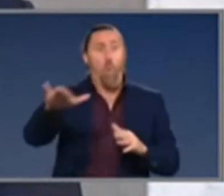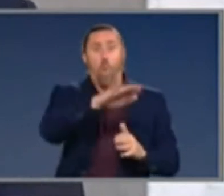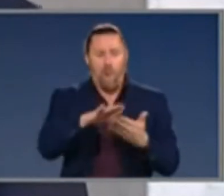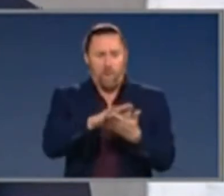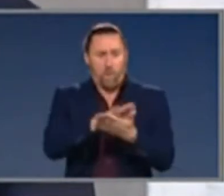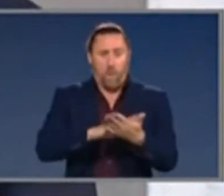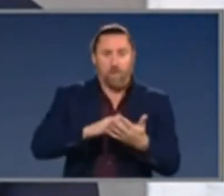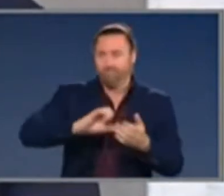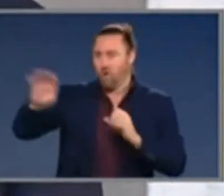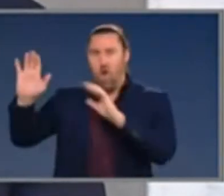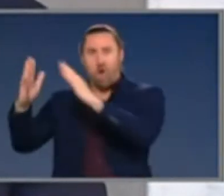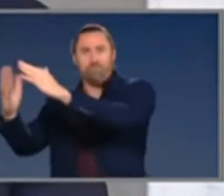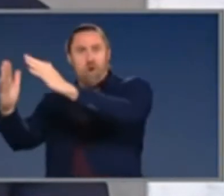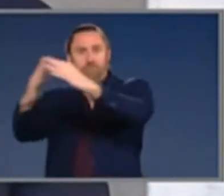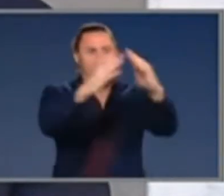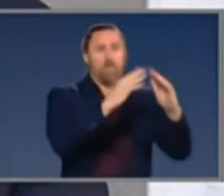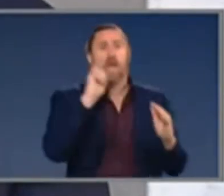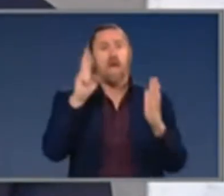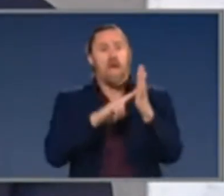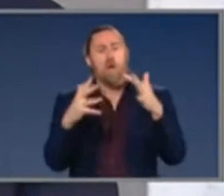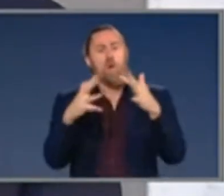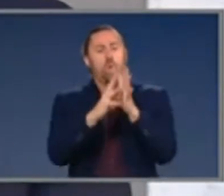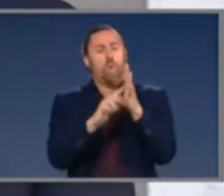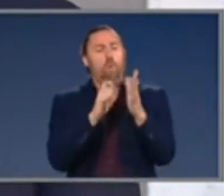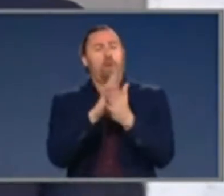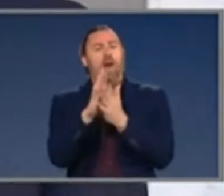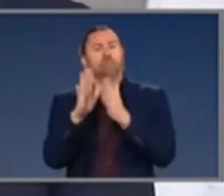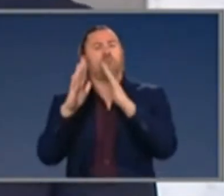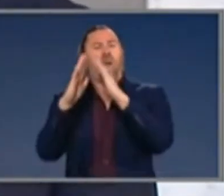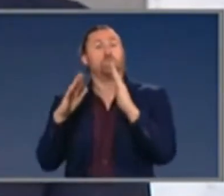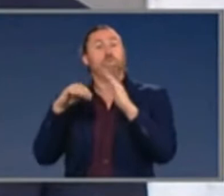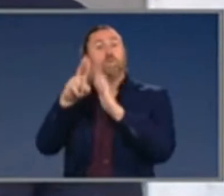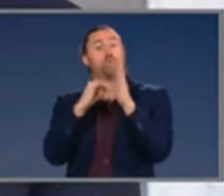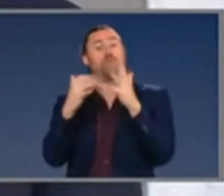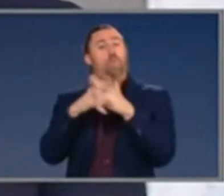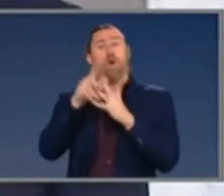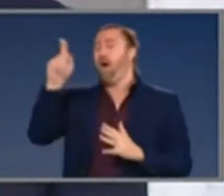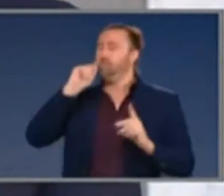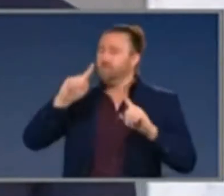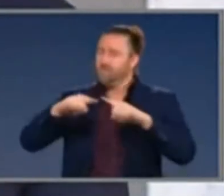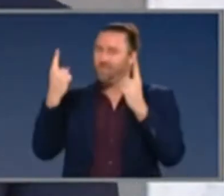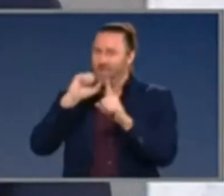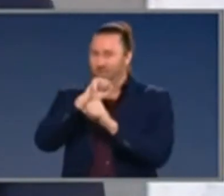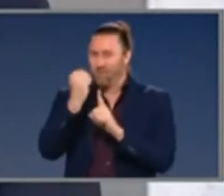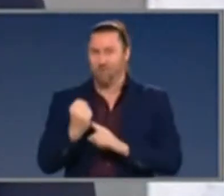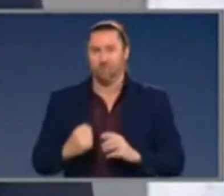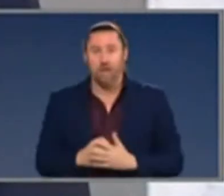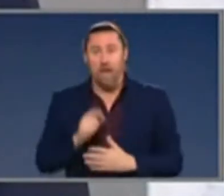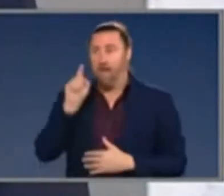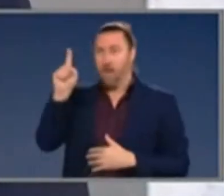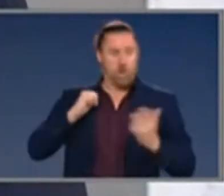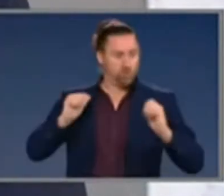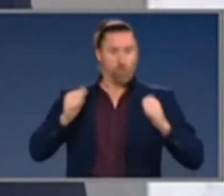is not something that happened in Newmarch in New South Wales. This was a new situation that had not been